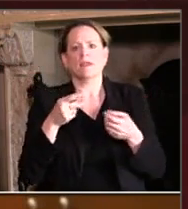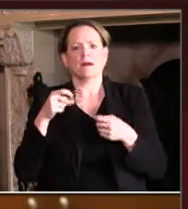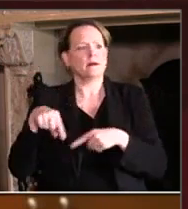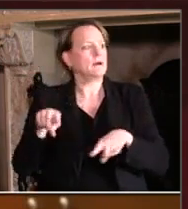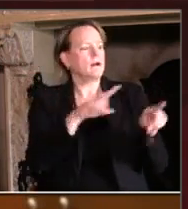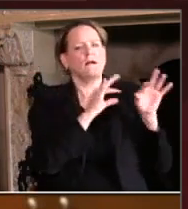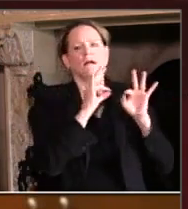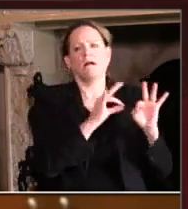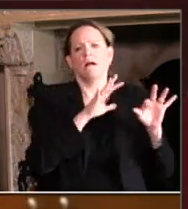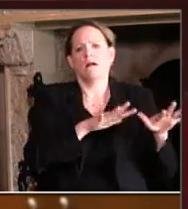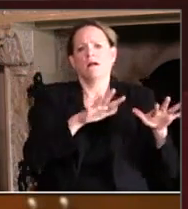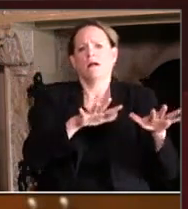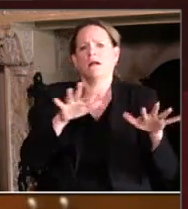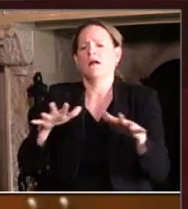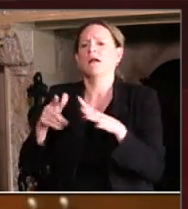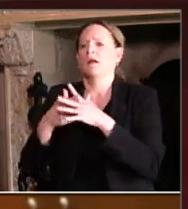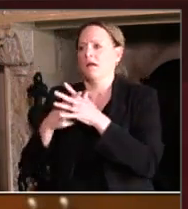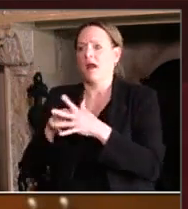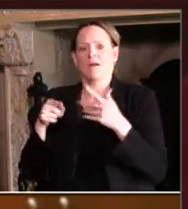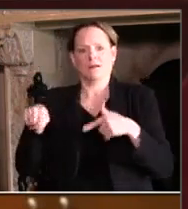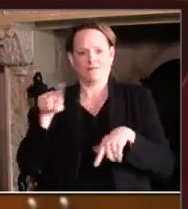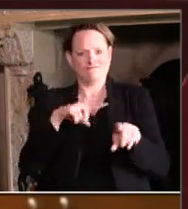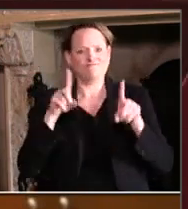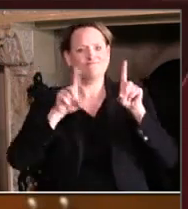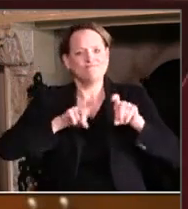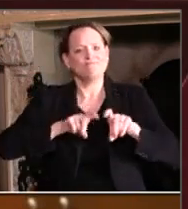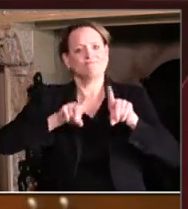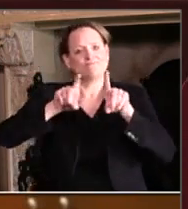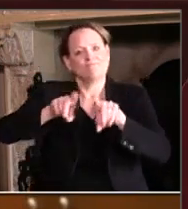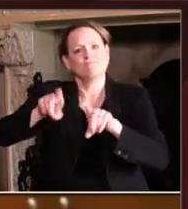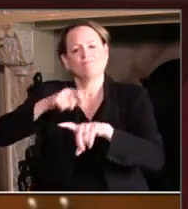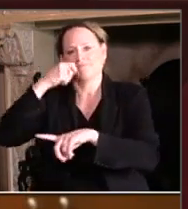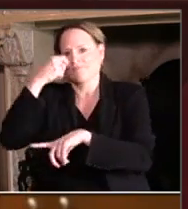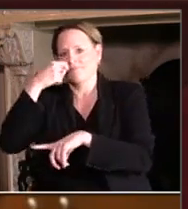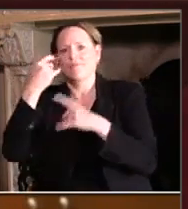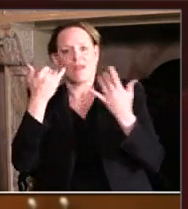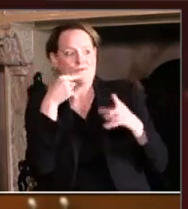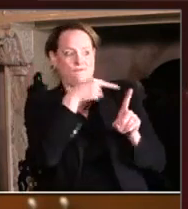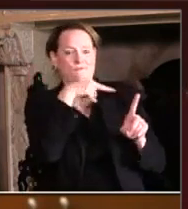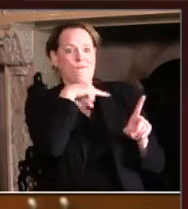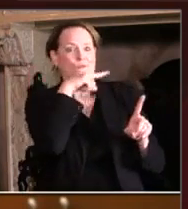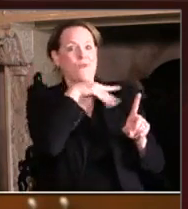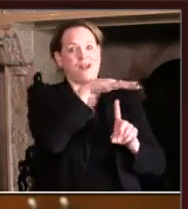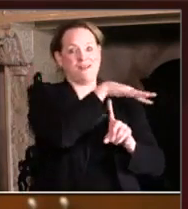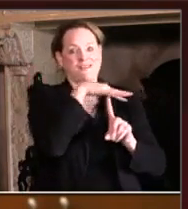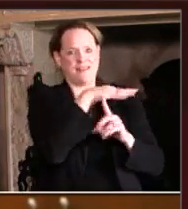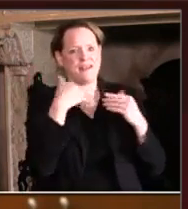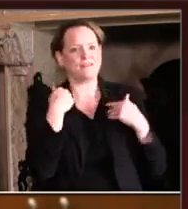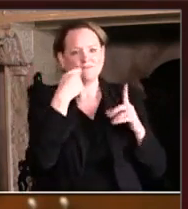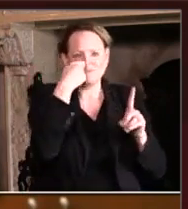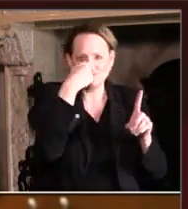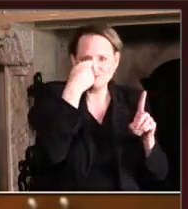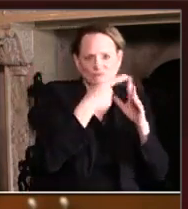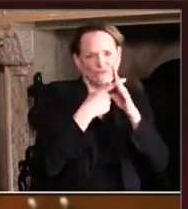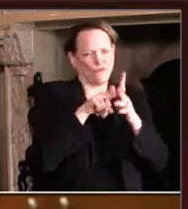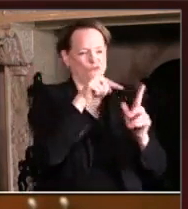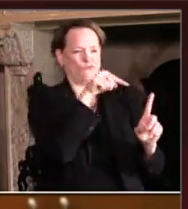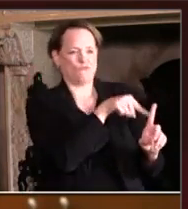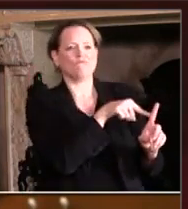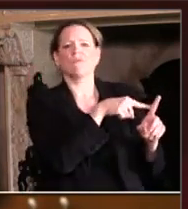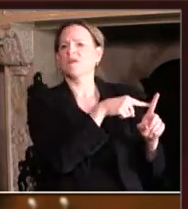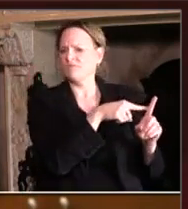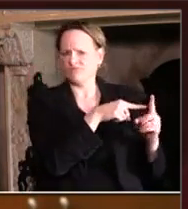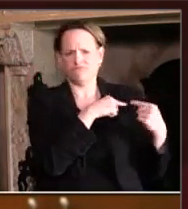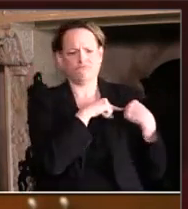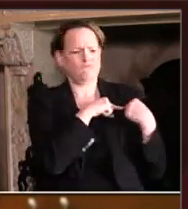vulnerable populations through this effort. To date, we have performed several hundred tests for symptomatic patients,